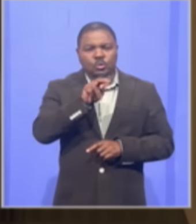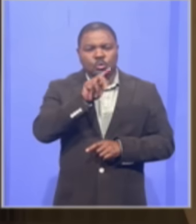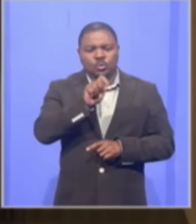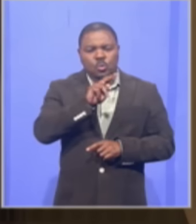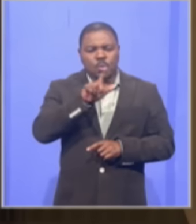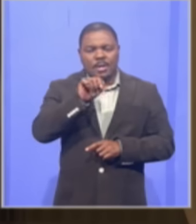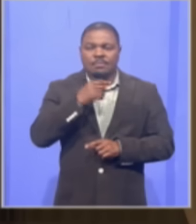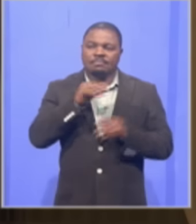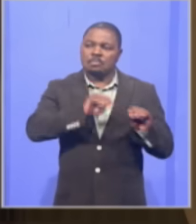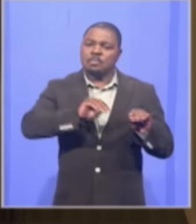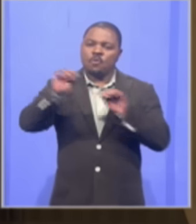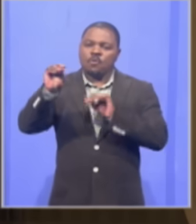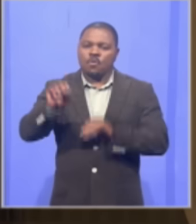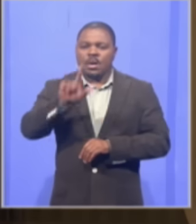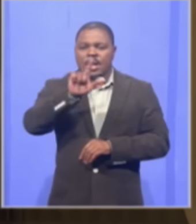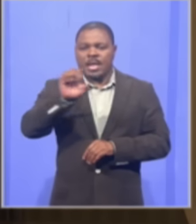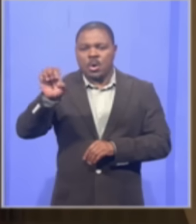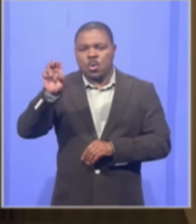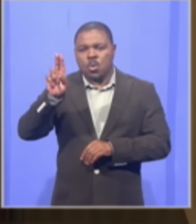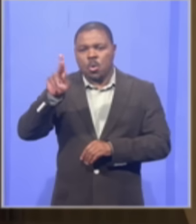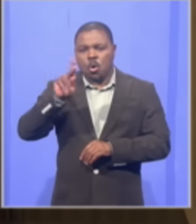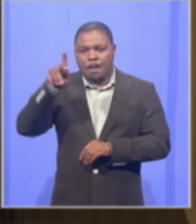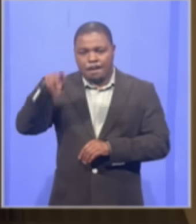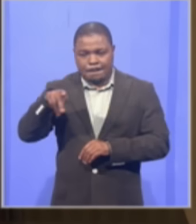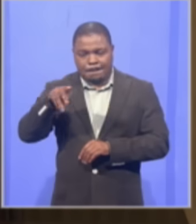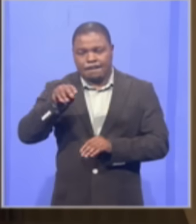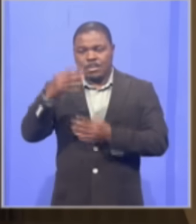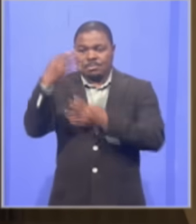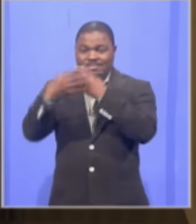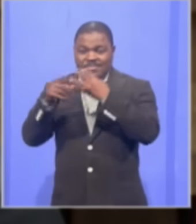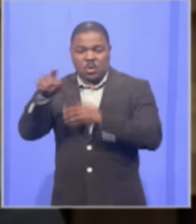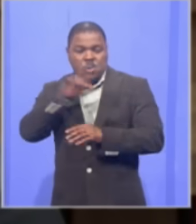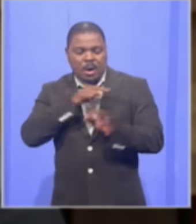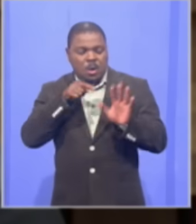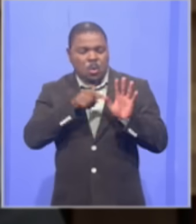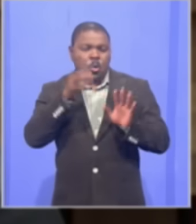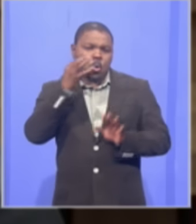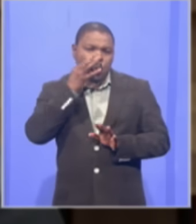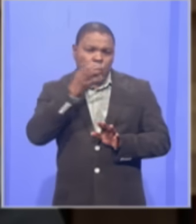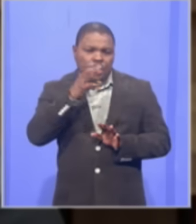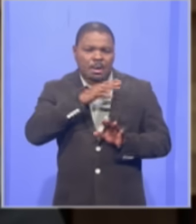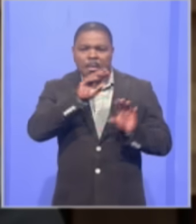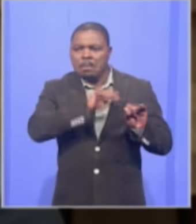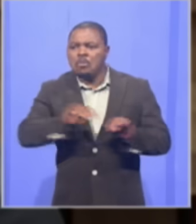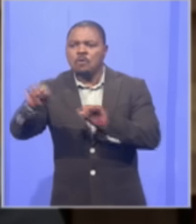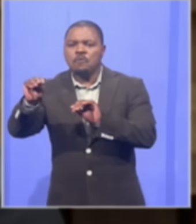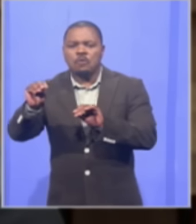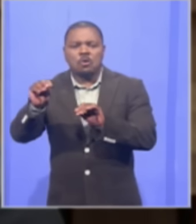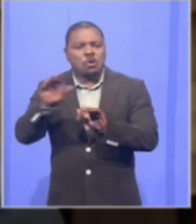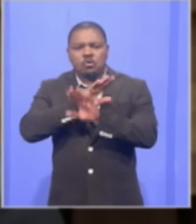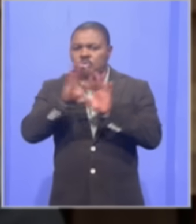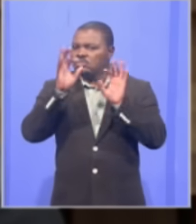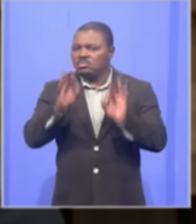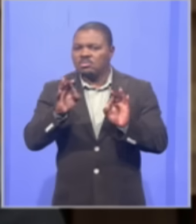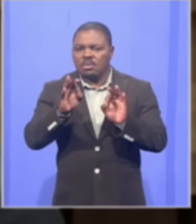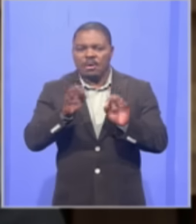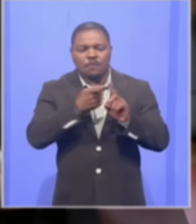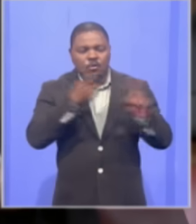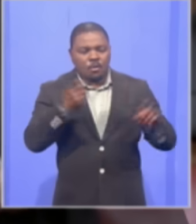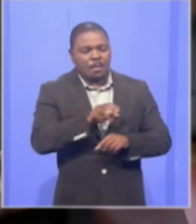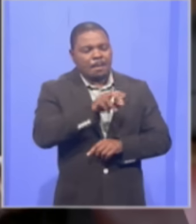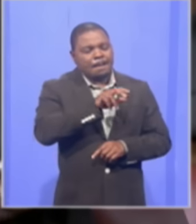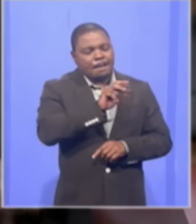Leeukopo. Sena se tla ka mora hore Ntuli a ile a hlalosa pejana hore o tlositswe ka tsela e sa nepahalang tjhankaneng ya Kgosi